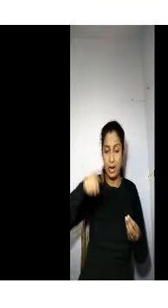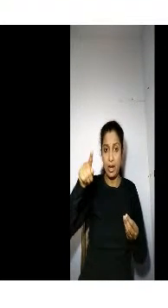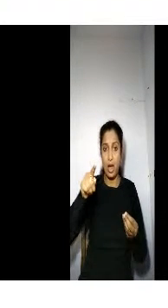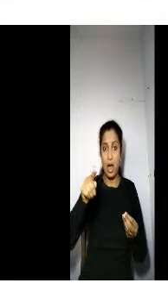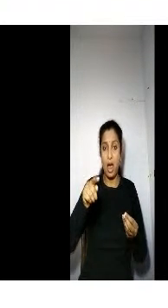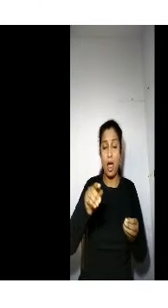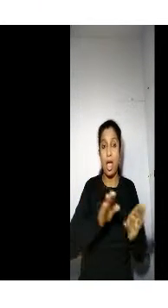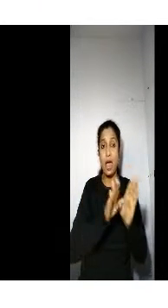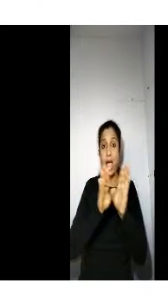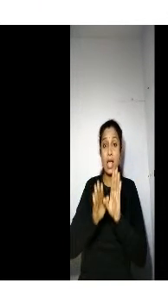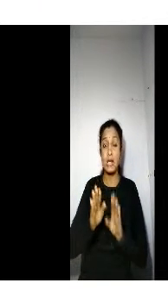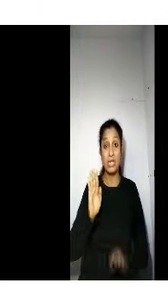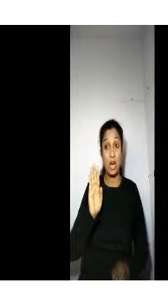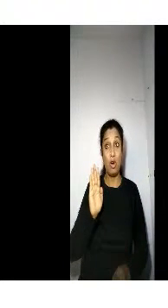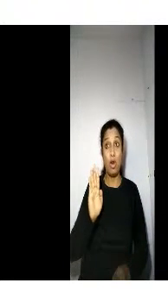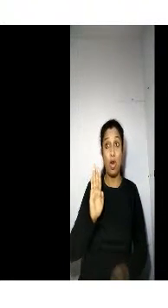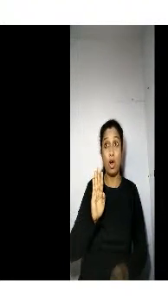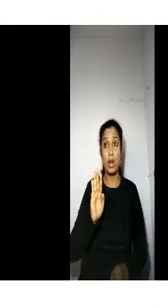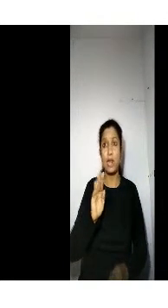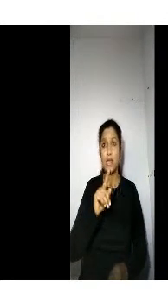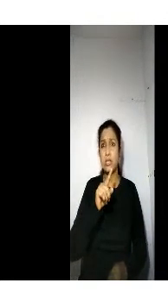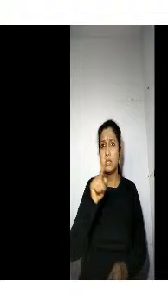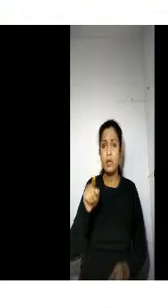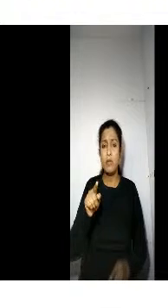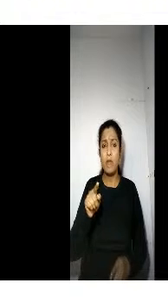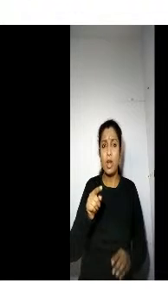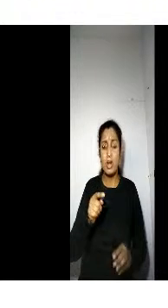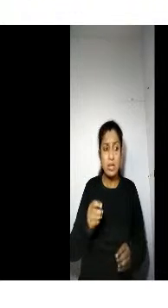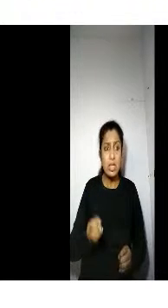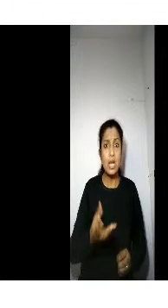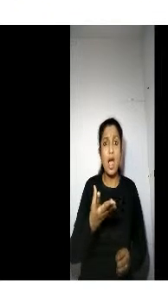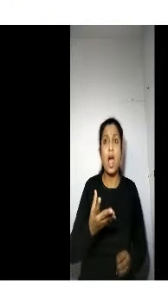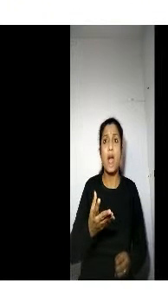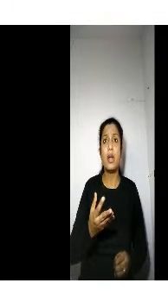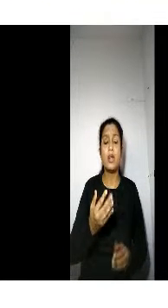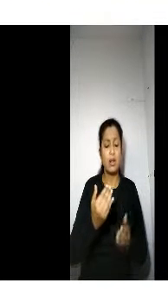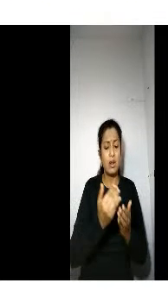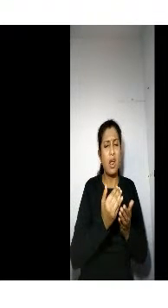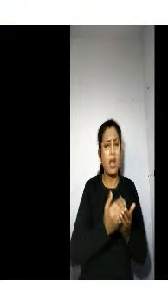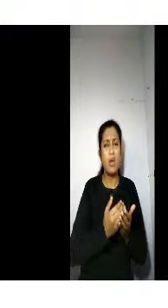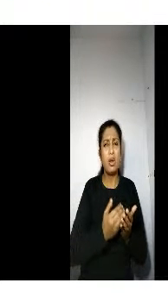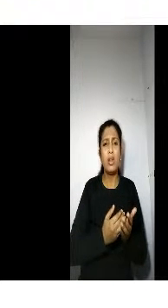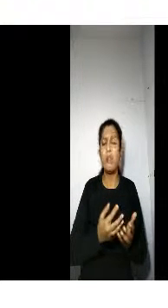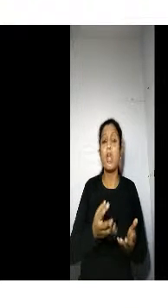associations that eventually led to